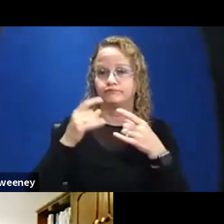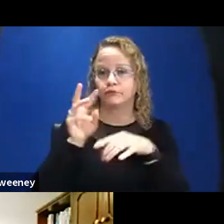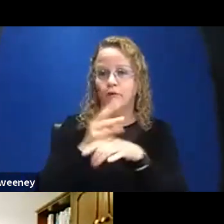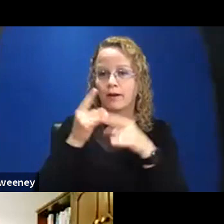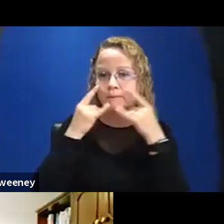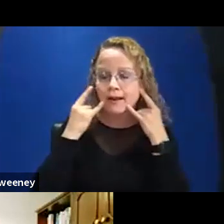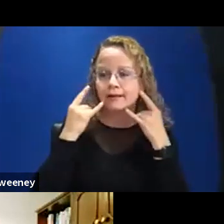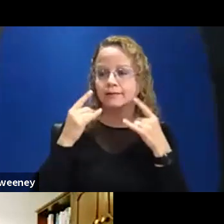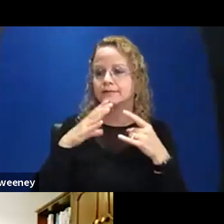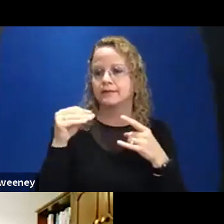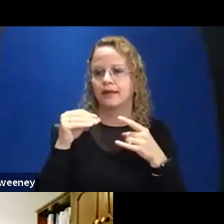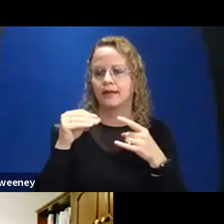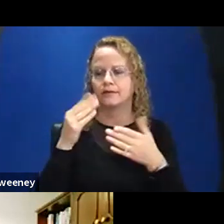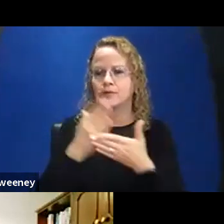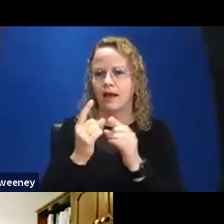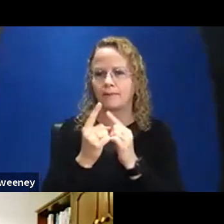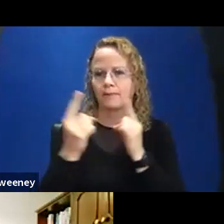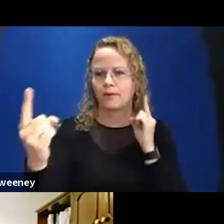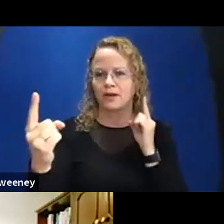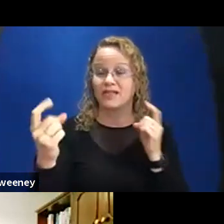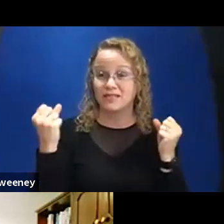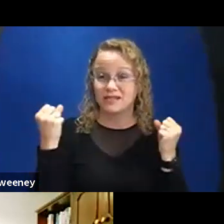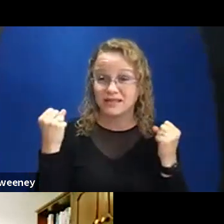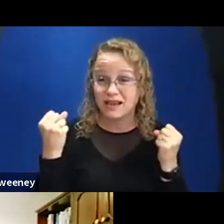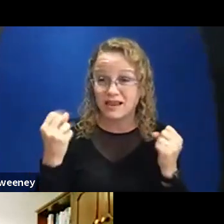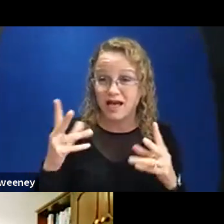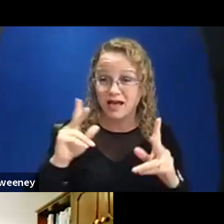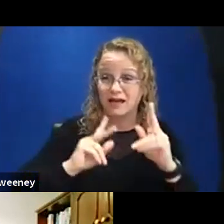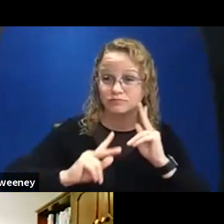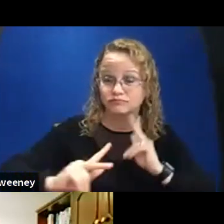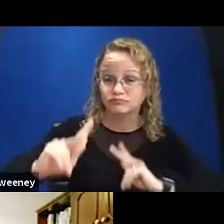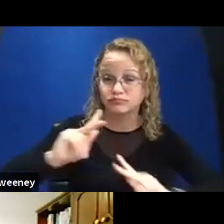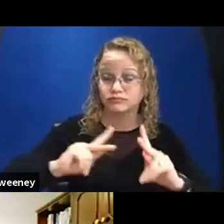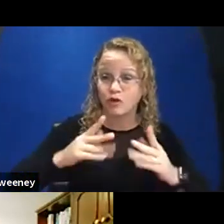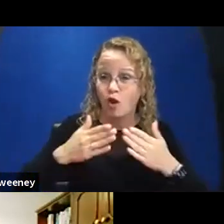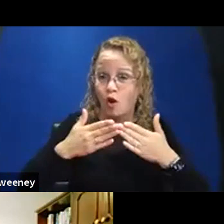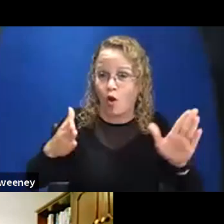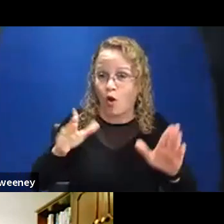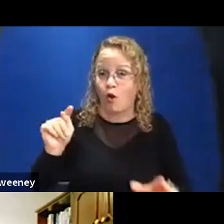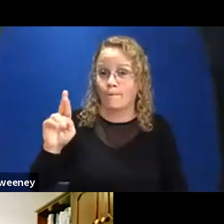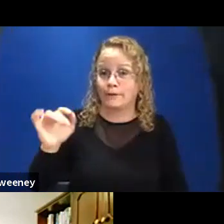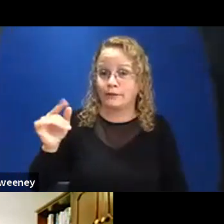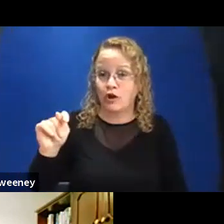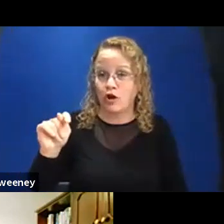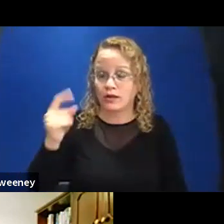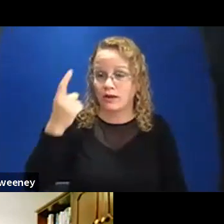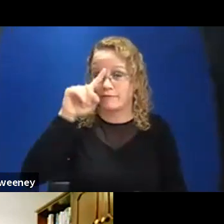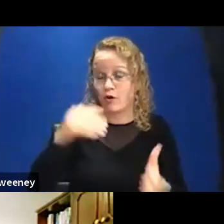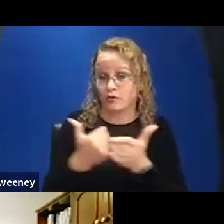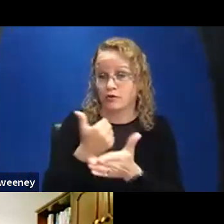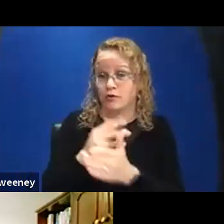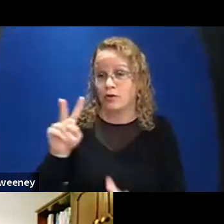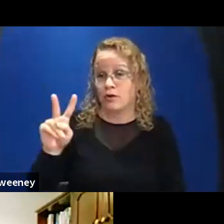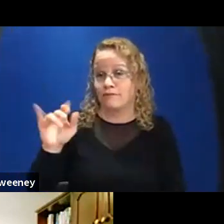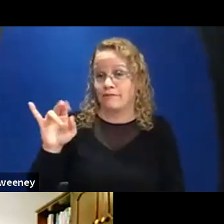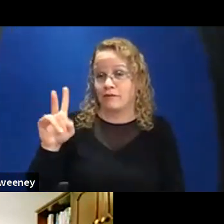distancing, there's a whole lot of folks that are open targets for these new variants to make